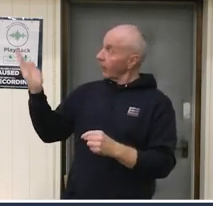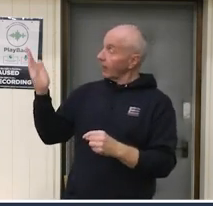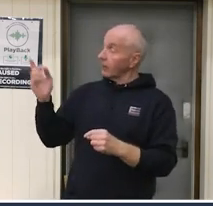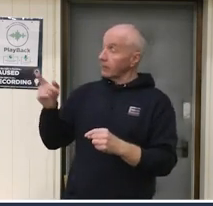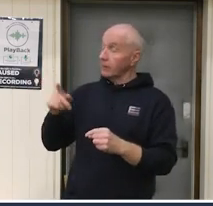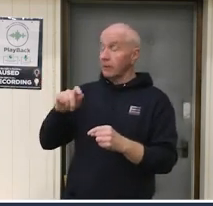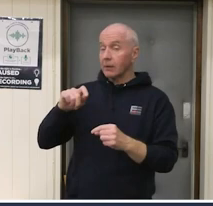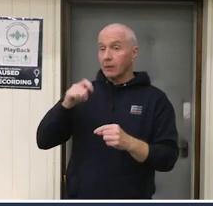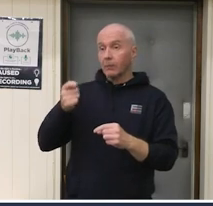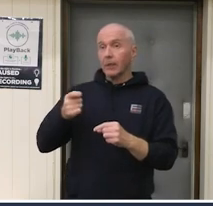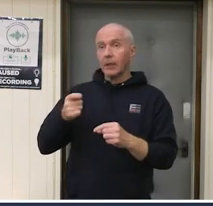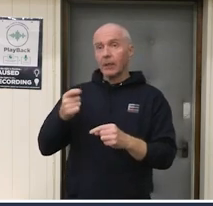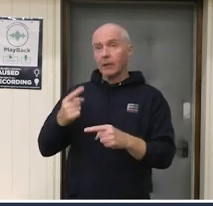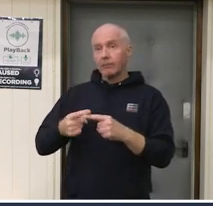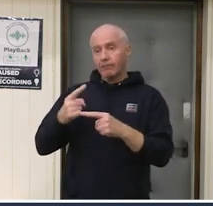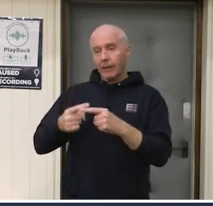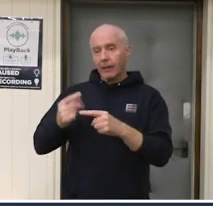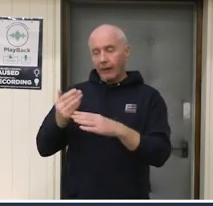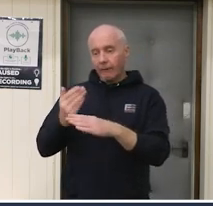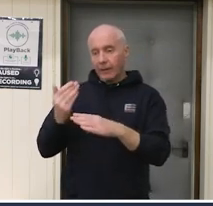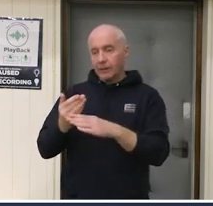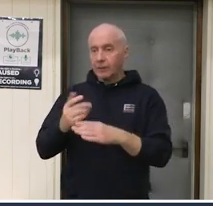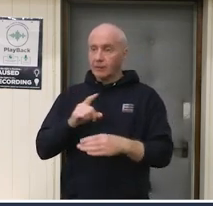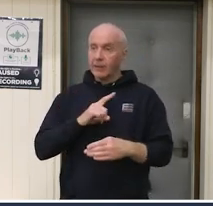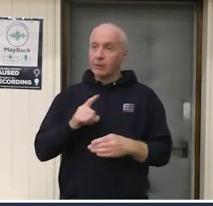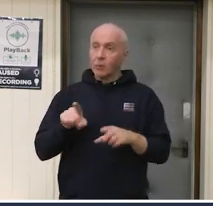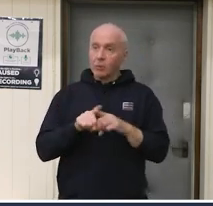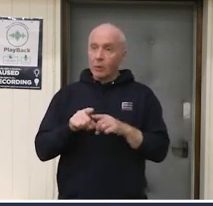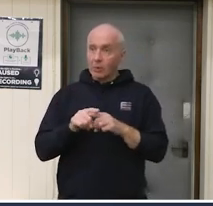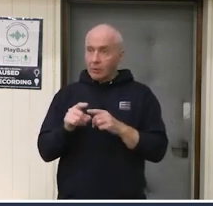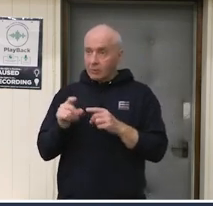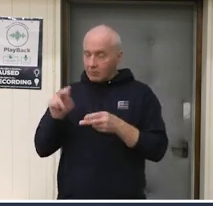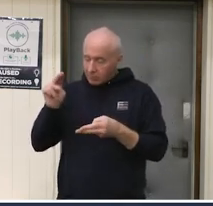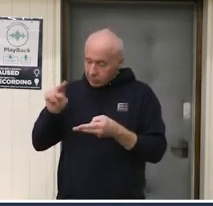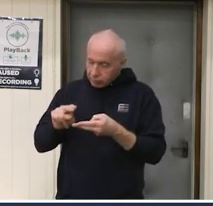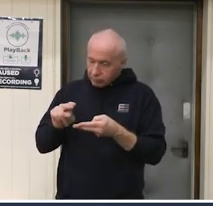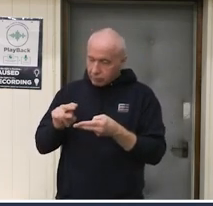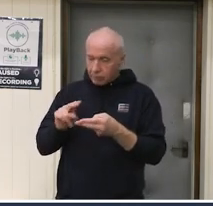need, or rather the little amount of fuel that you need in order to get this to work.